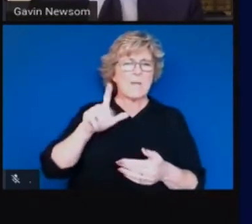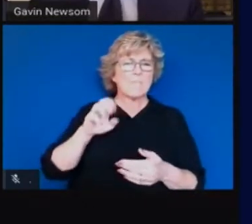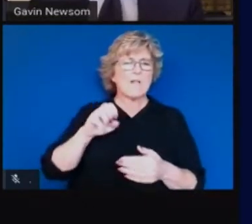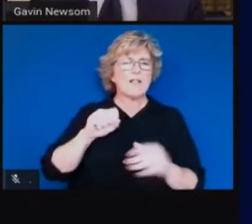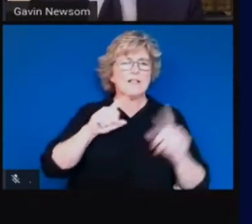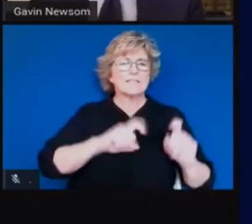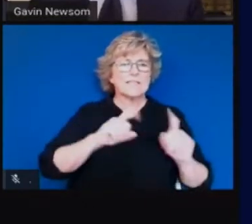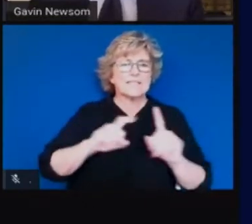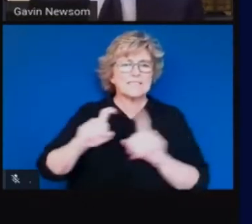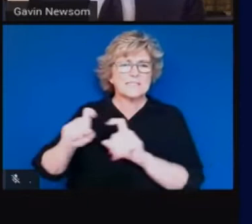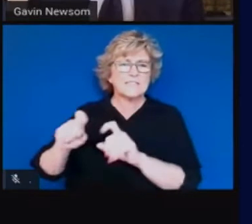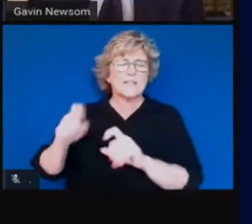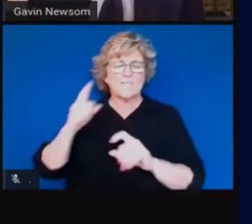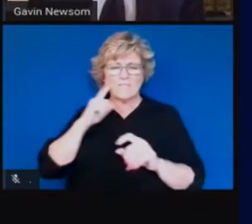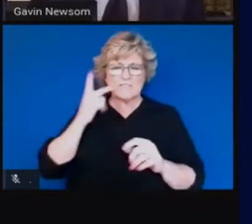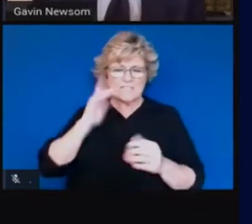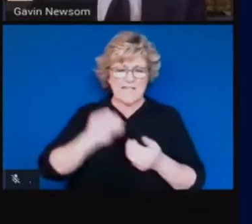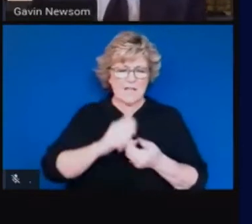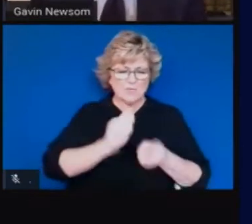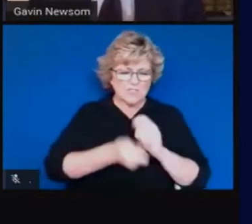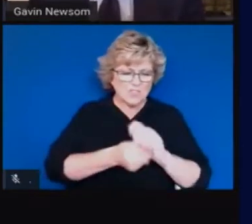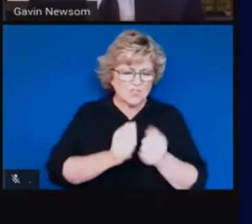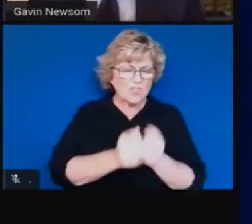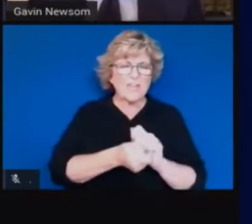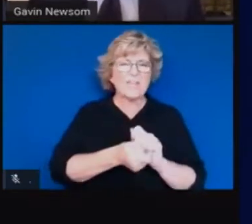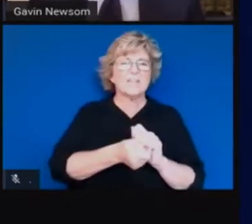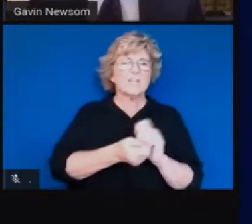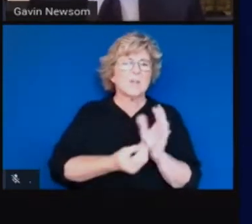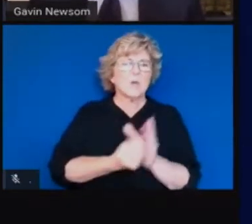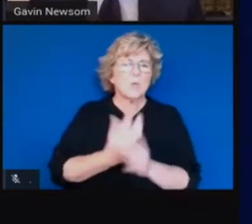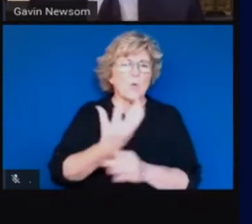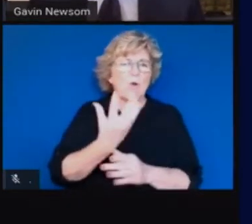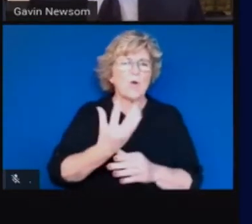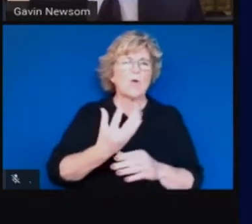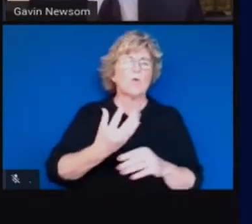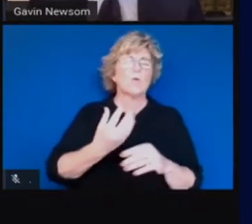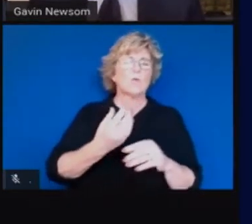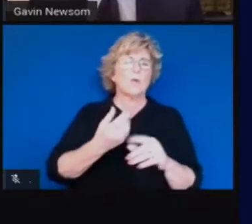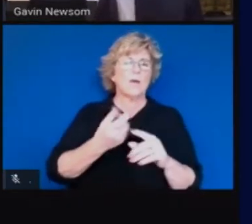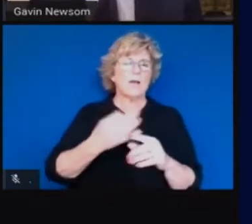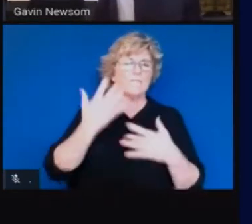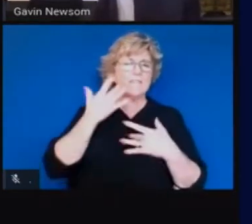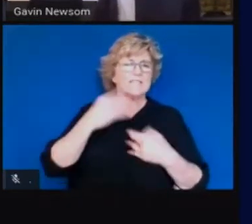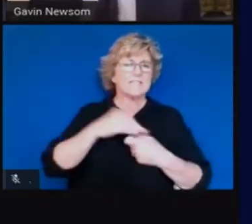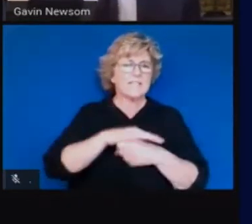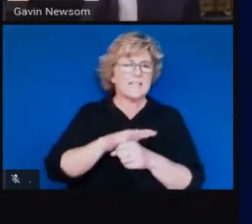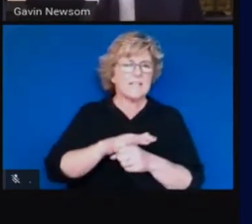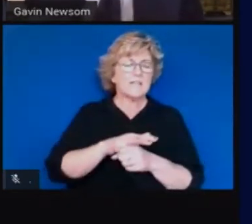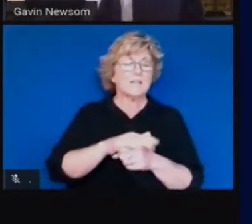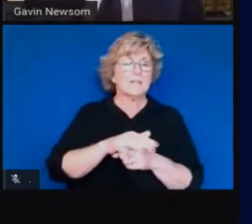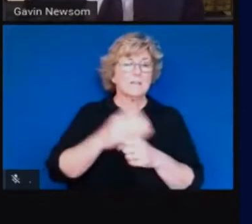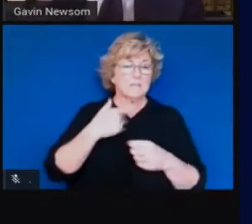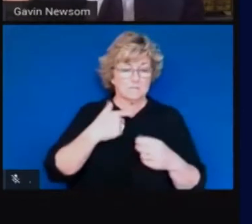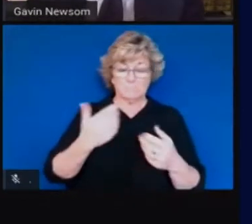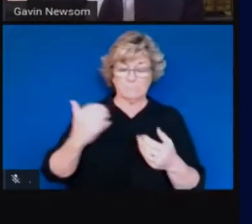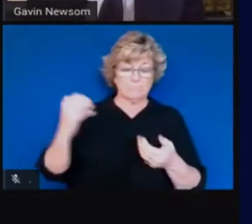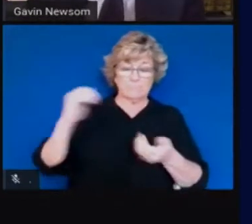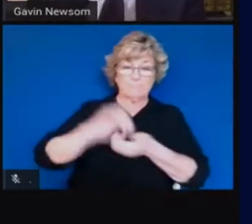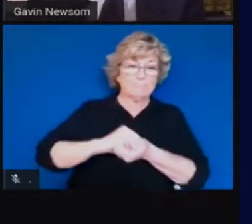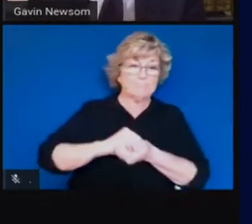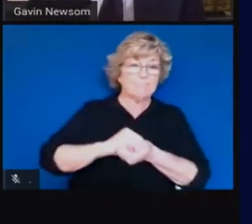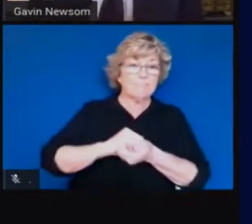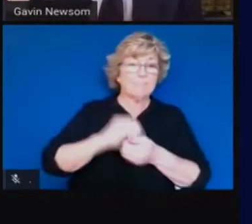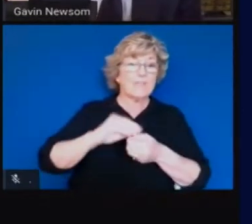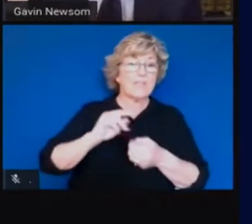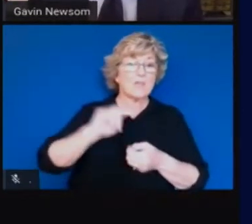for mutations, for modifications in terms of the genomic sequencing. We do that in partnership, just as an example, in